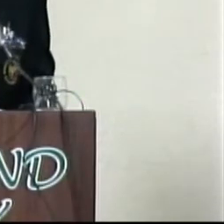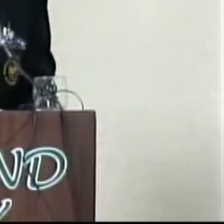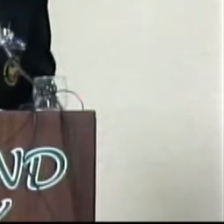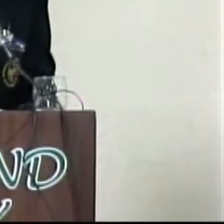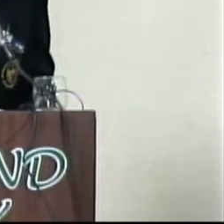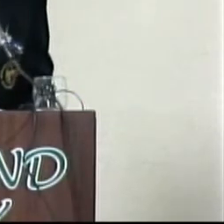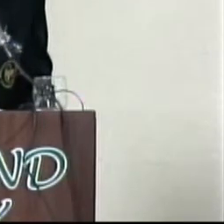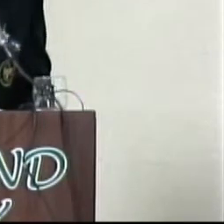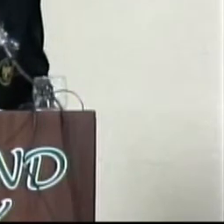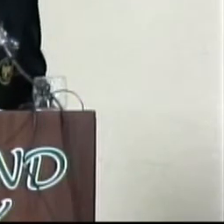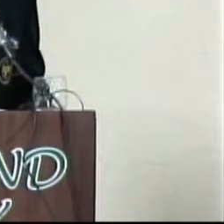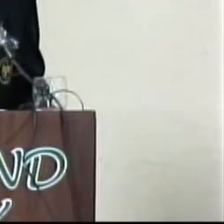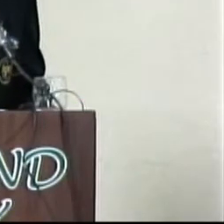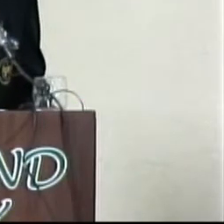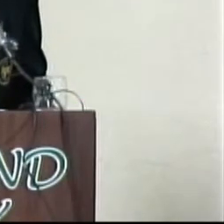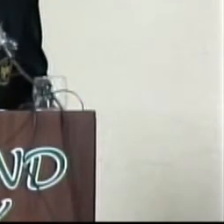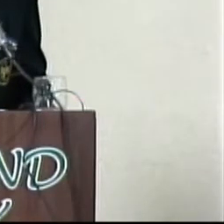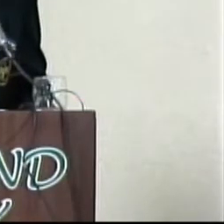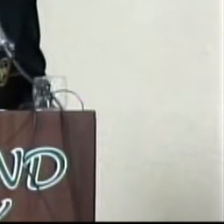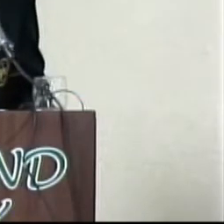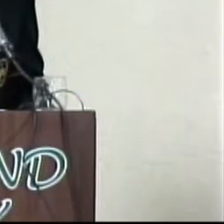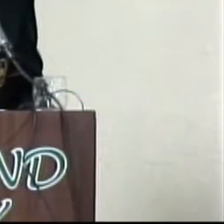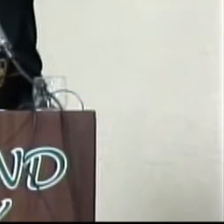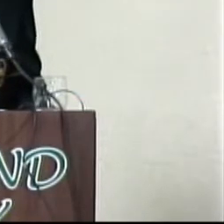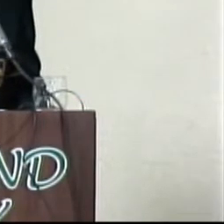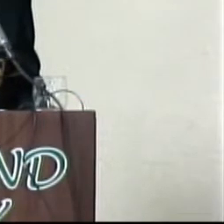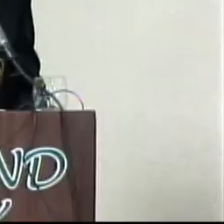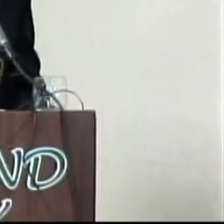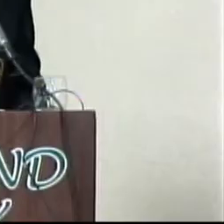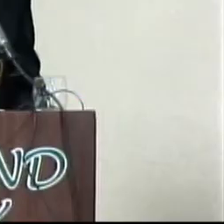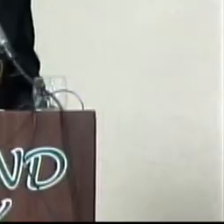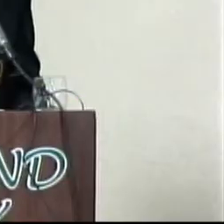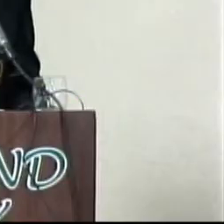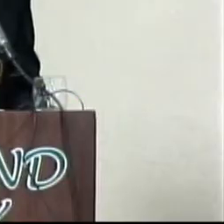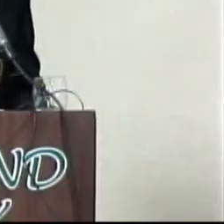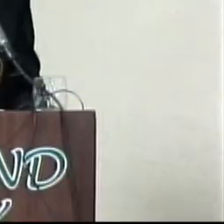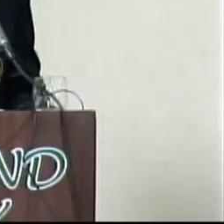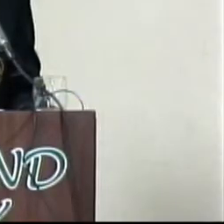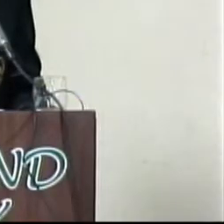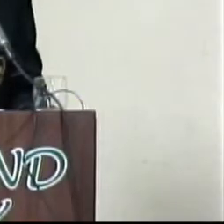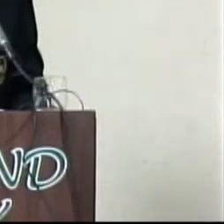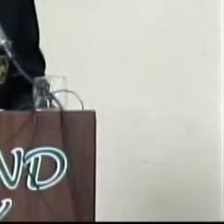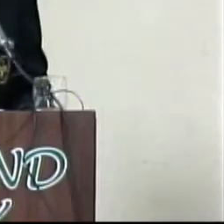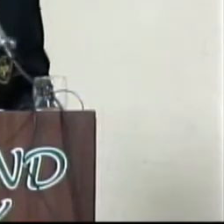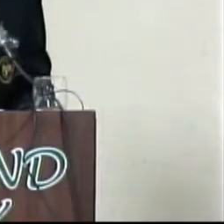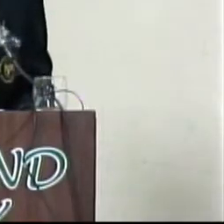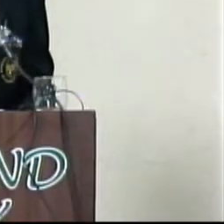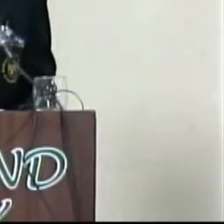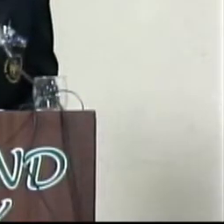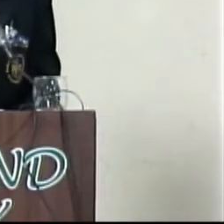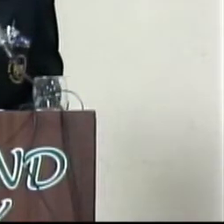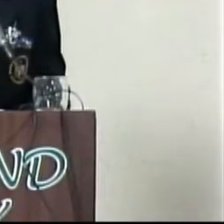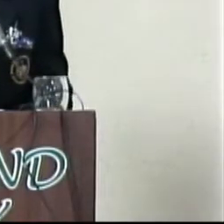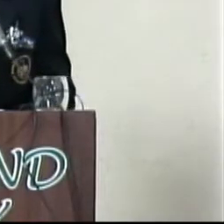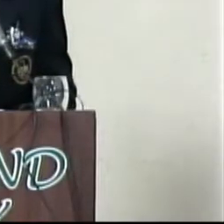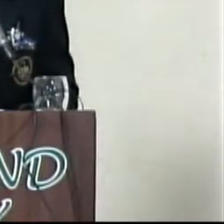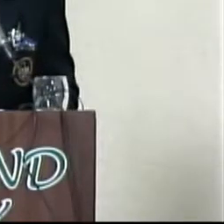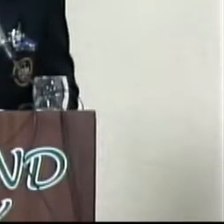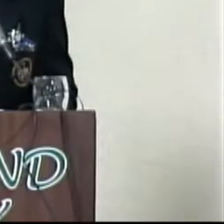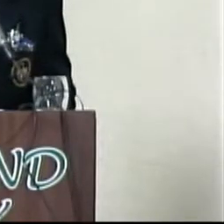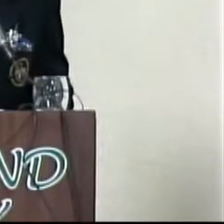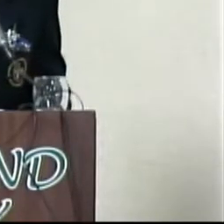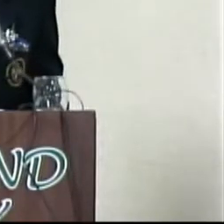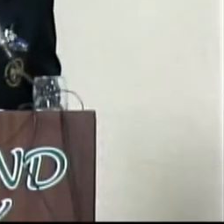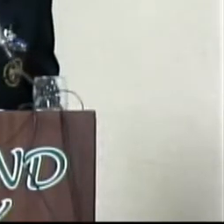for discussion and there is need for compensation. The BUT agrees that there should be some form of compensation, even if